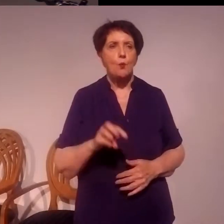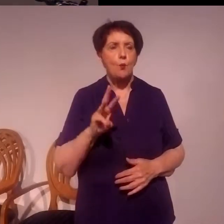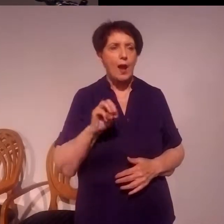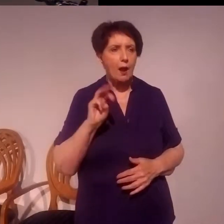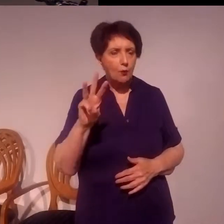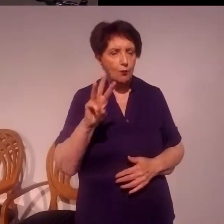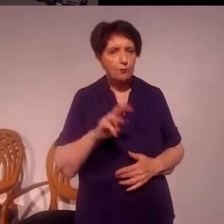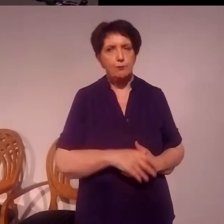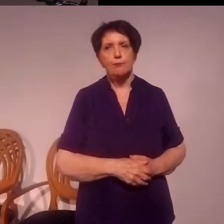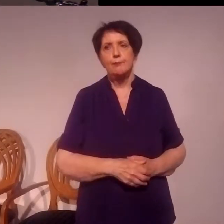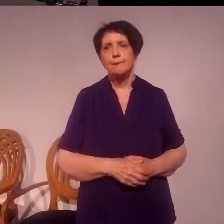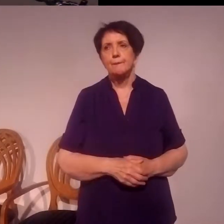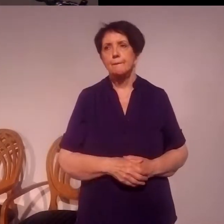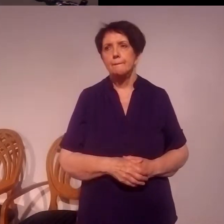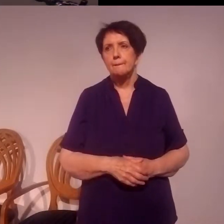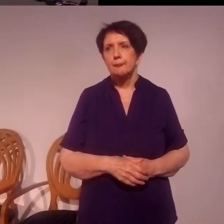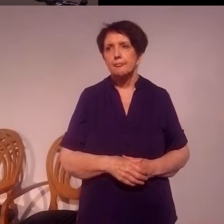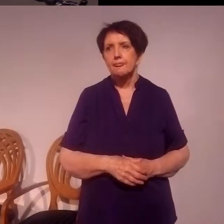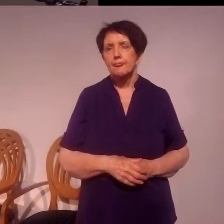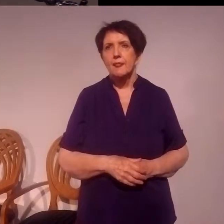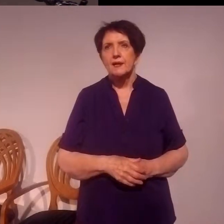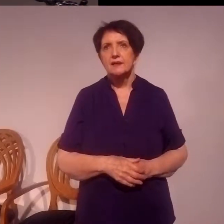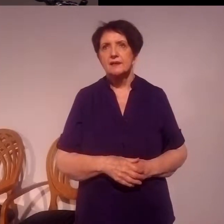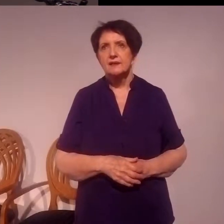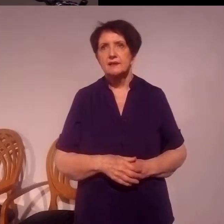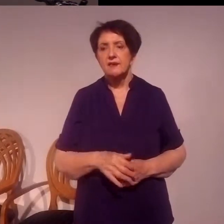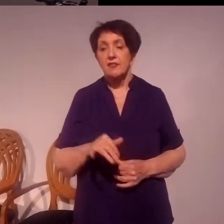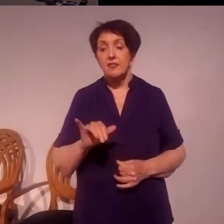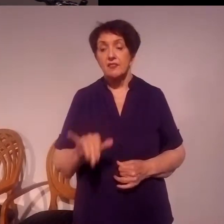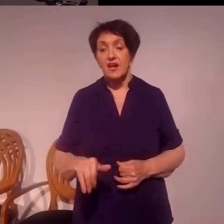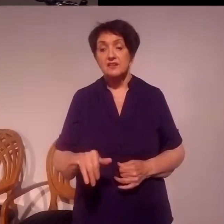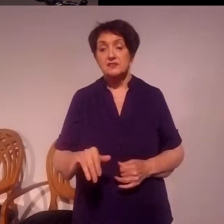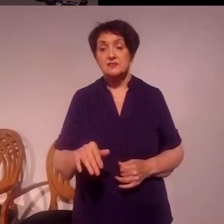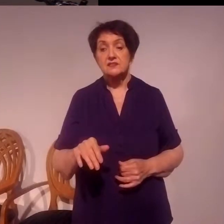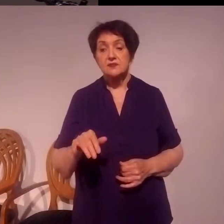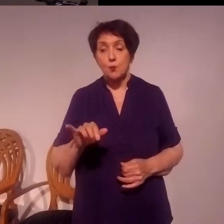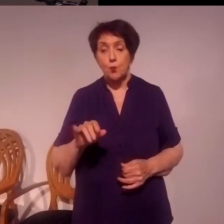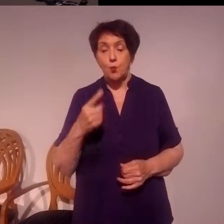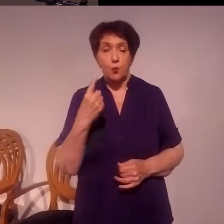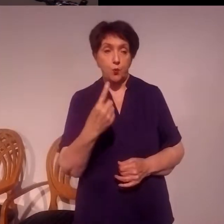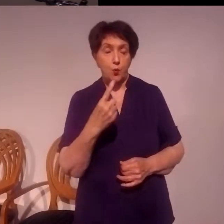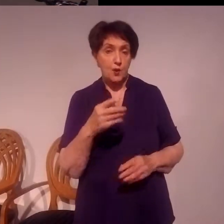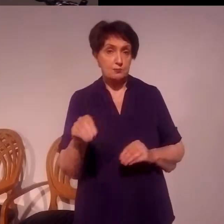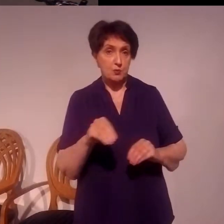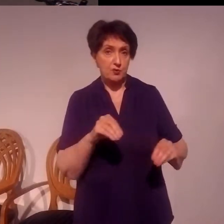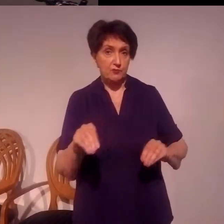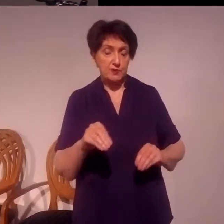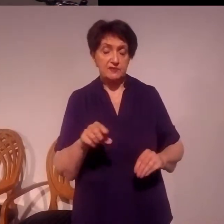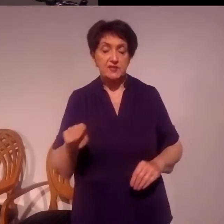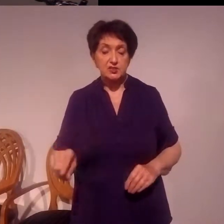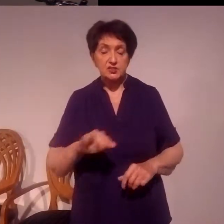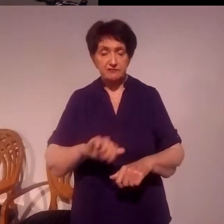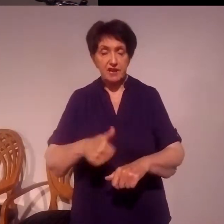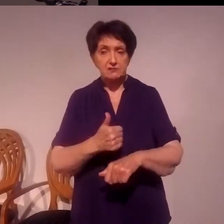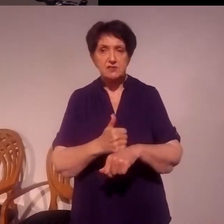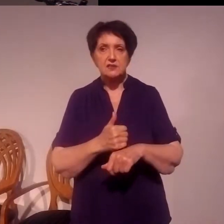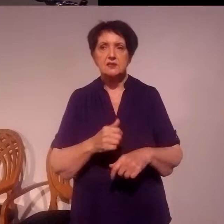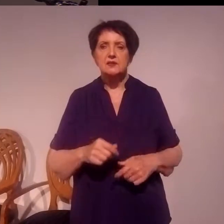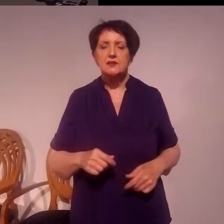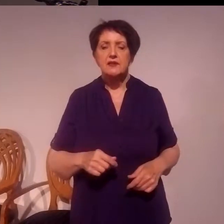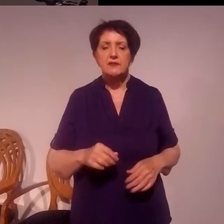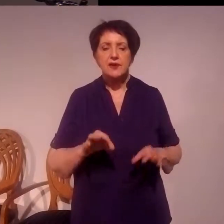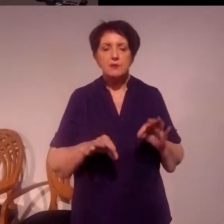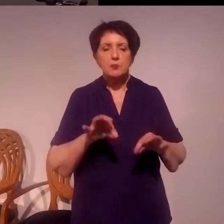Yes. Now, that's the Greenbelt movement that she founded. They have planted